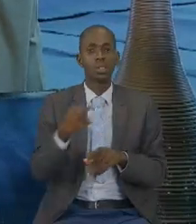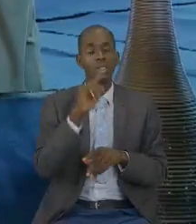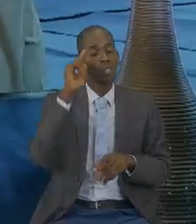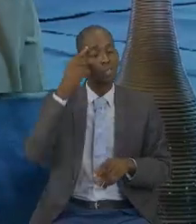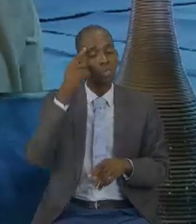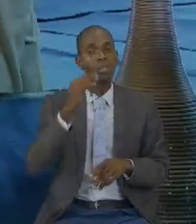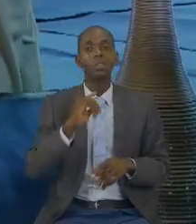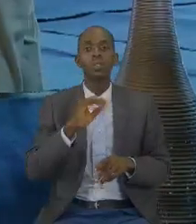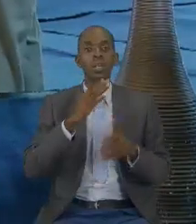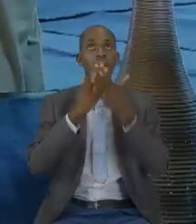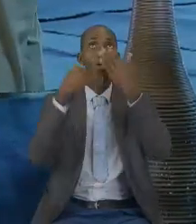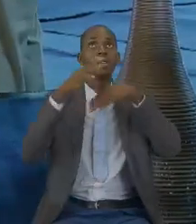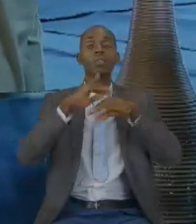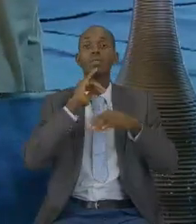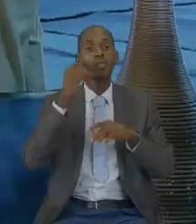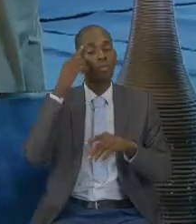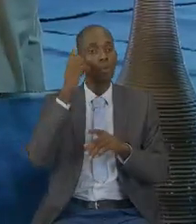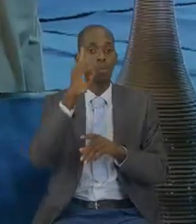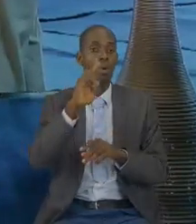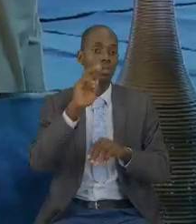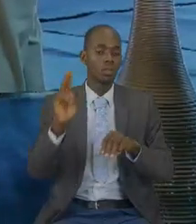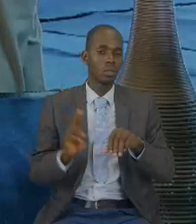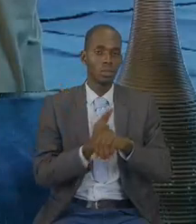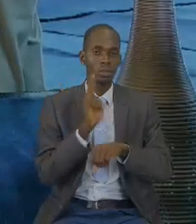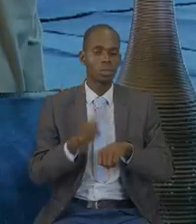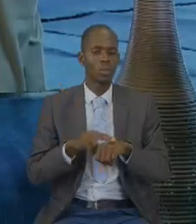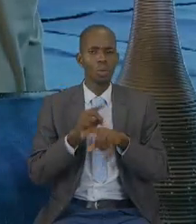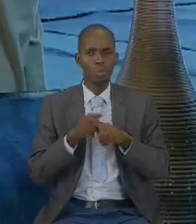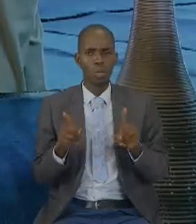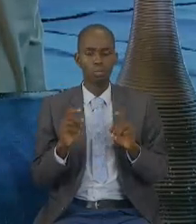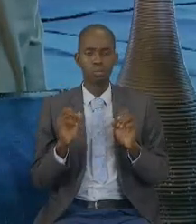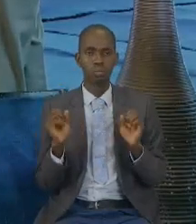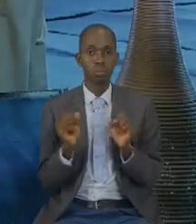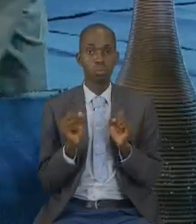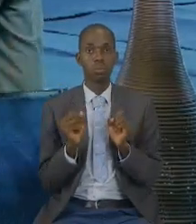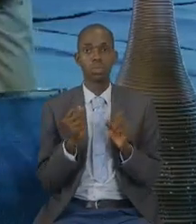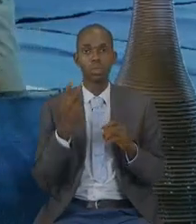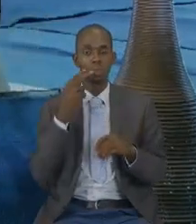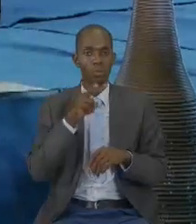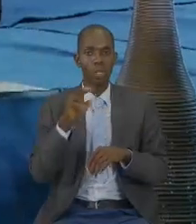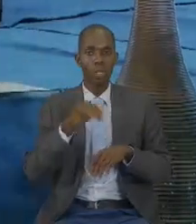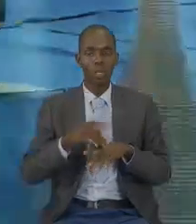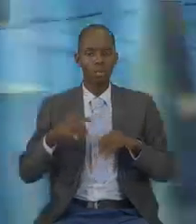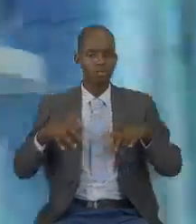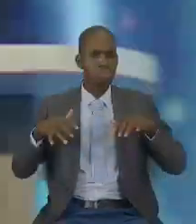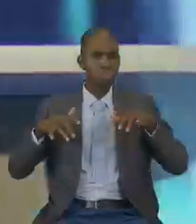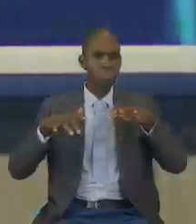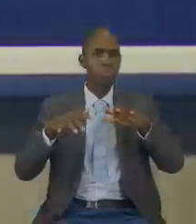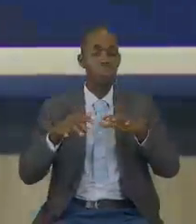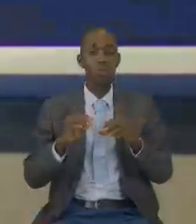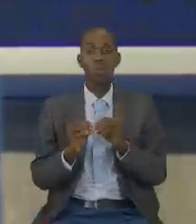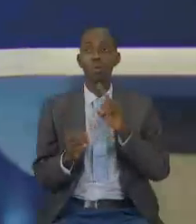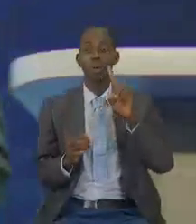one nation. All of a sudden, John, looking at the multitude, number one, I am